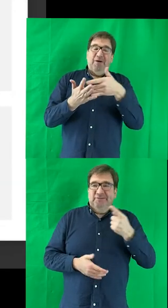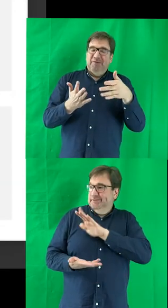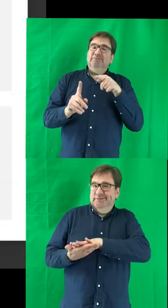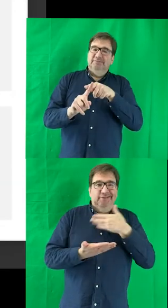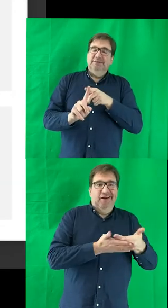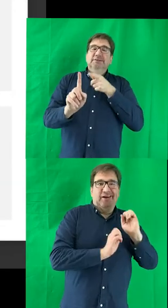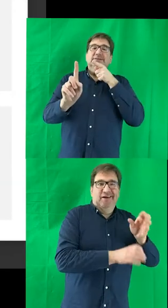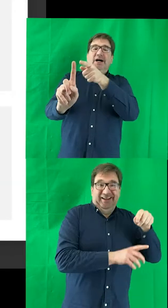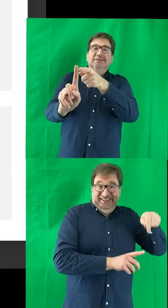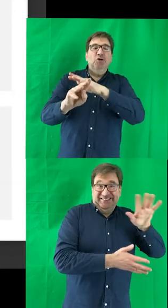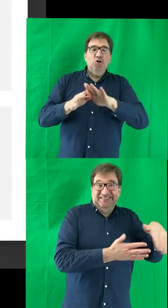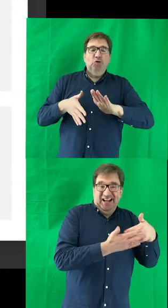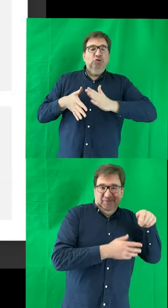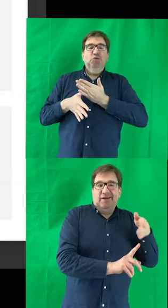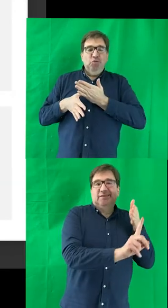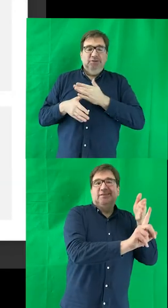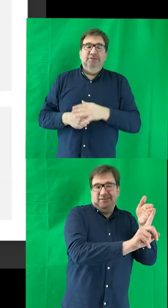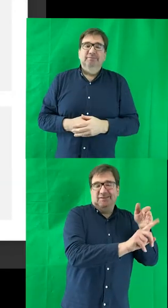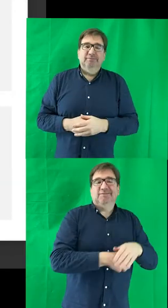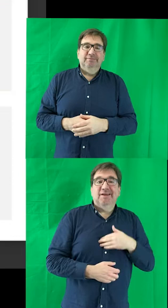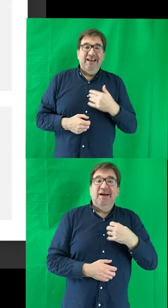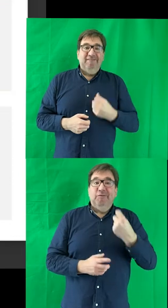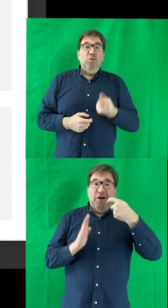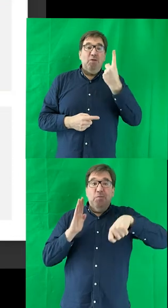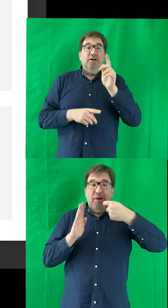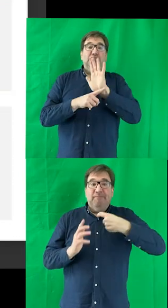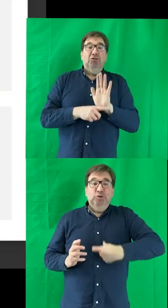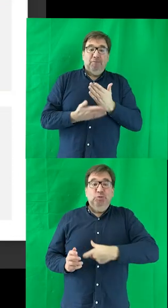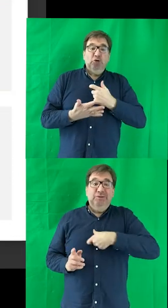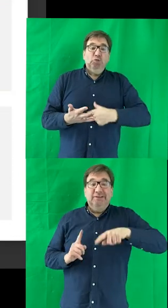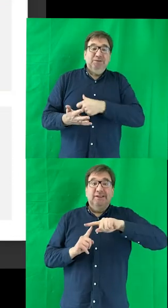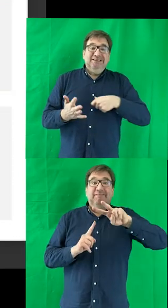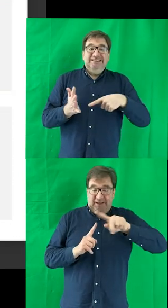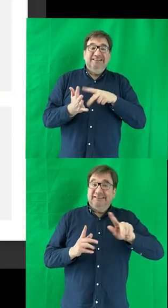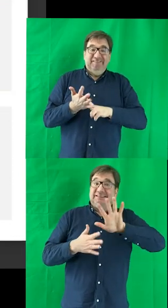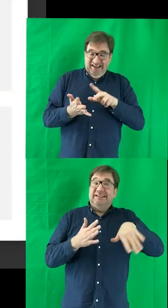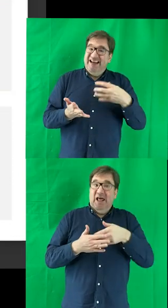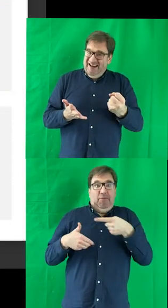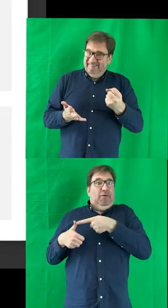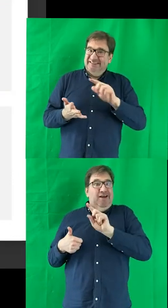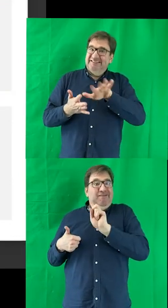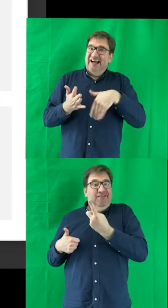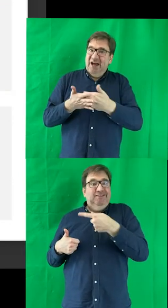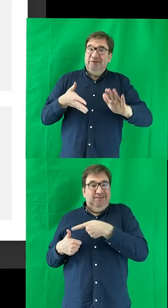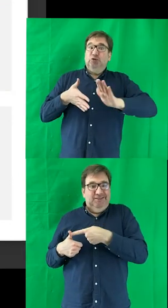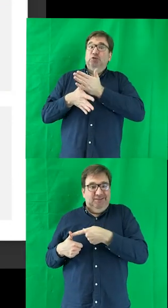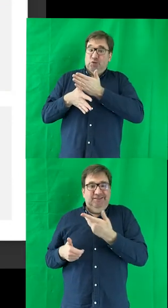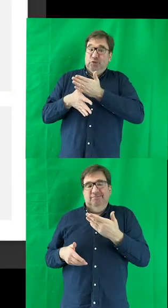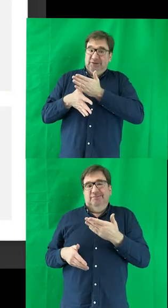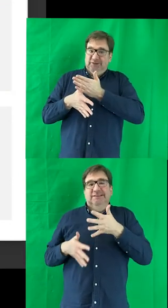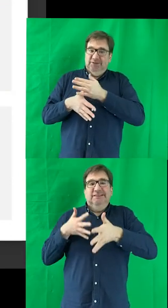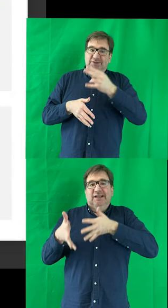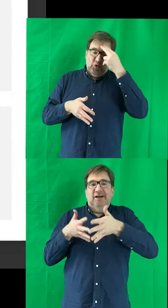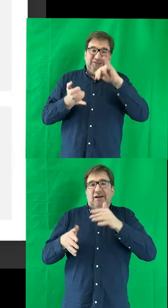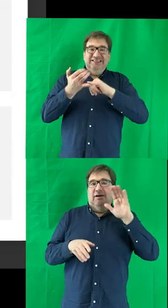the target. We have one program on Swiss TV that actually has sign language as a source, and that's it's